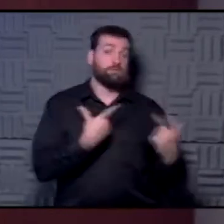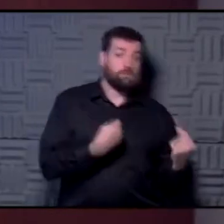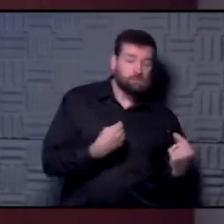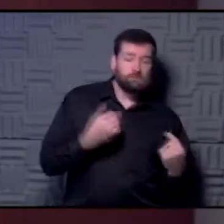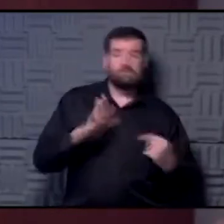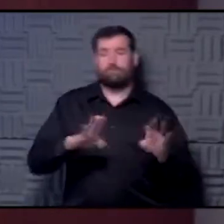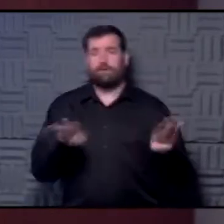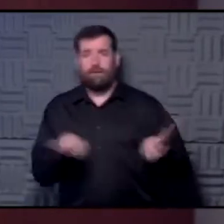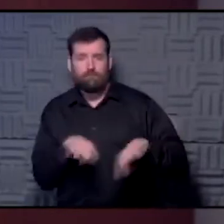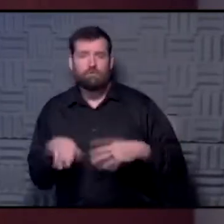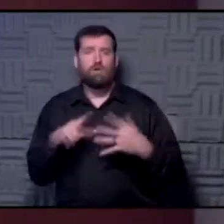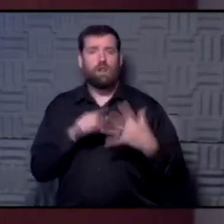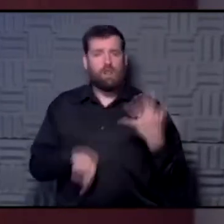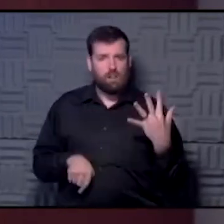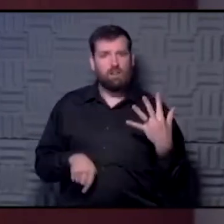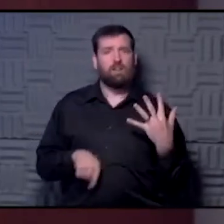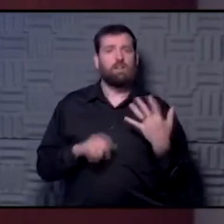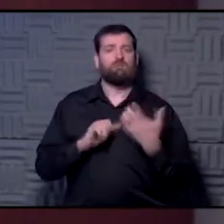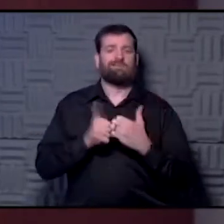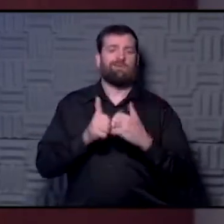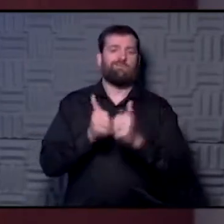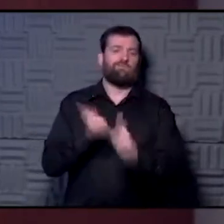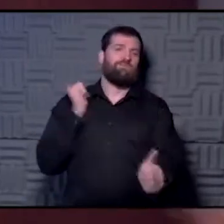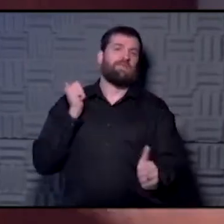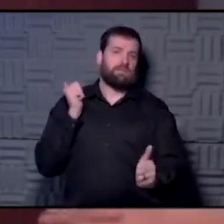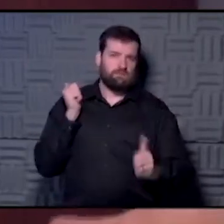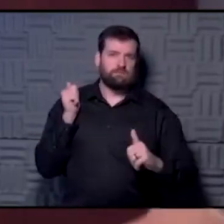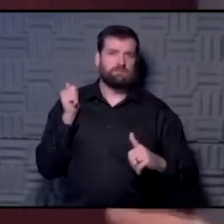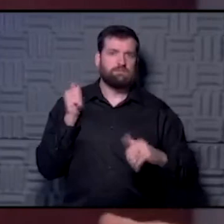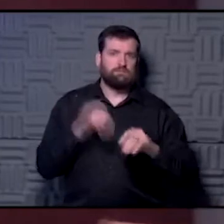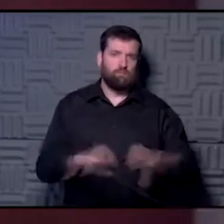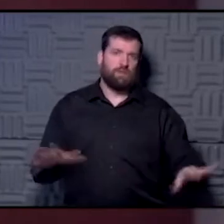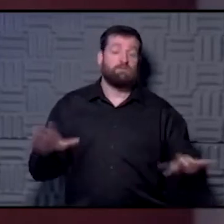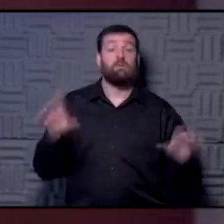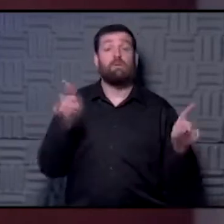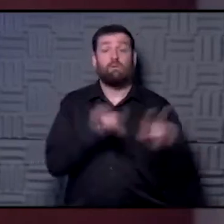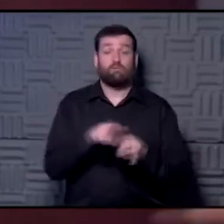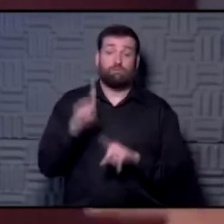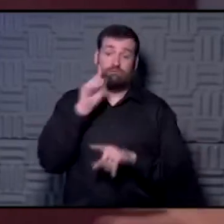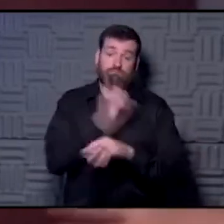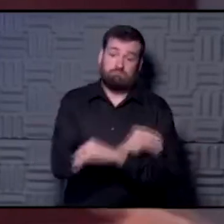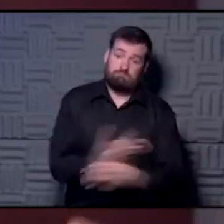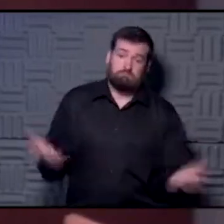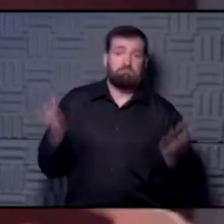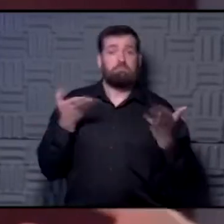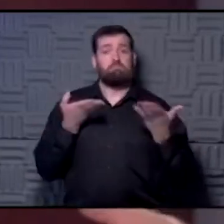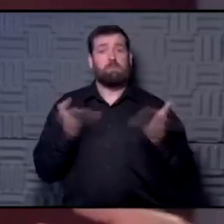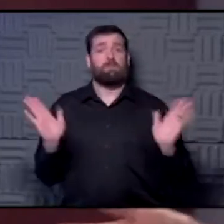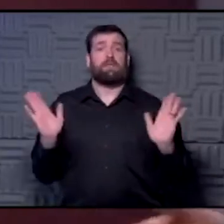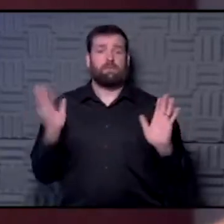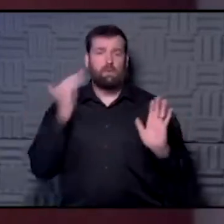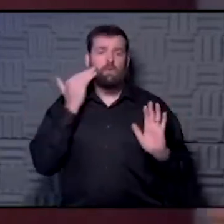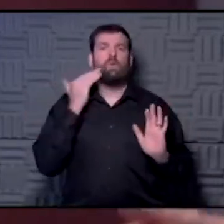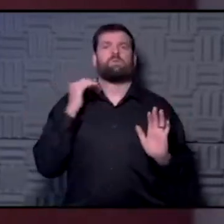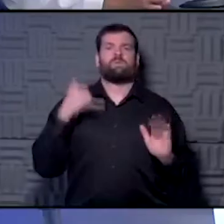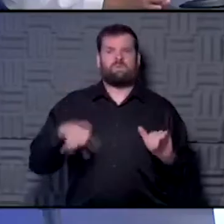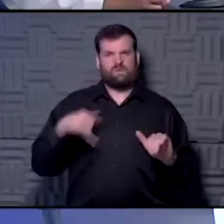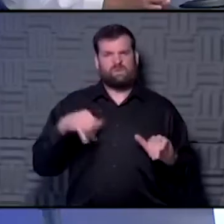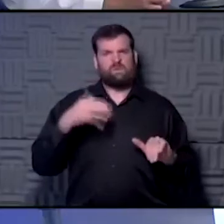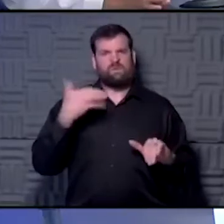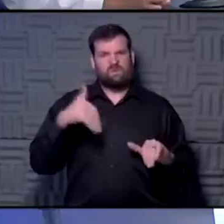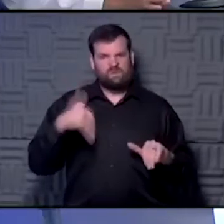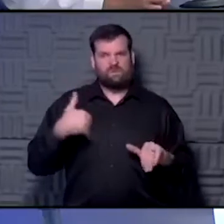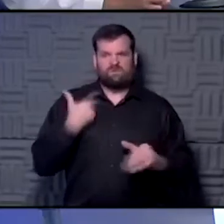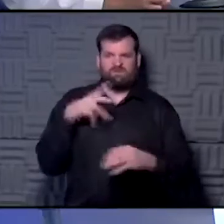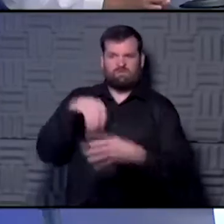their behaviors, and how can we prevent the spread, and then also letting people know, oh shoot, I